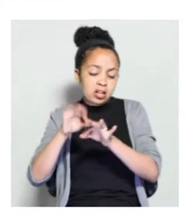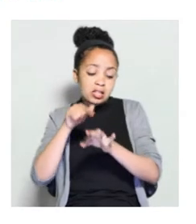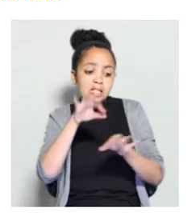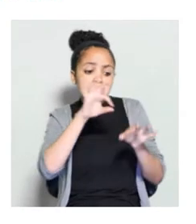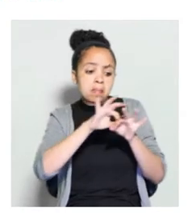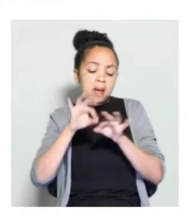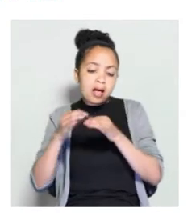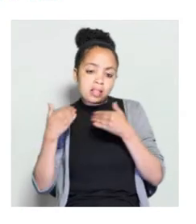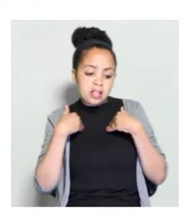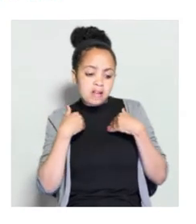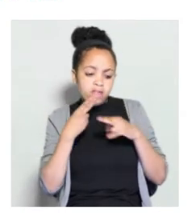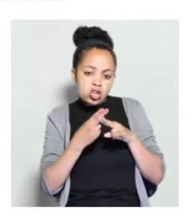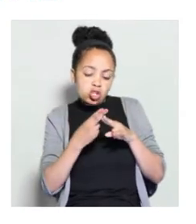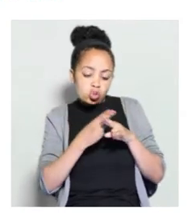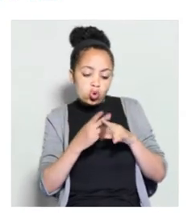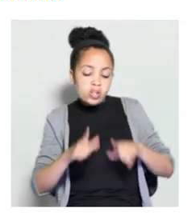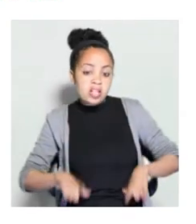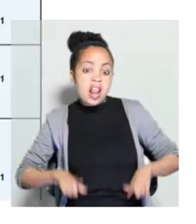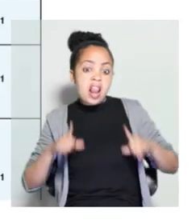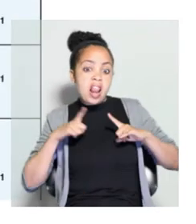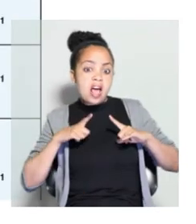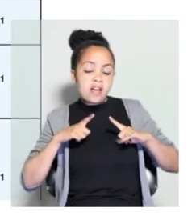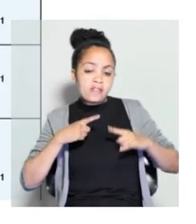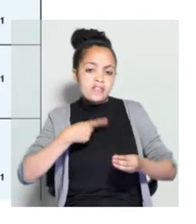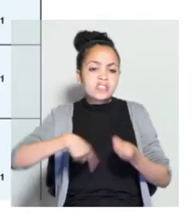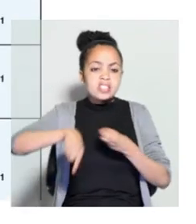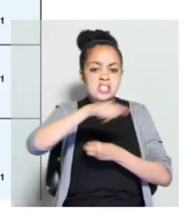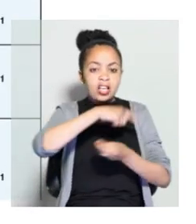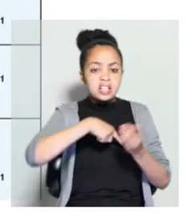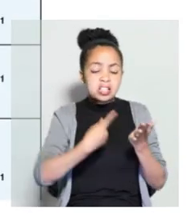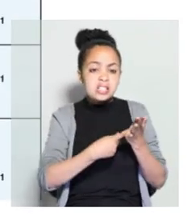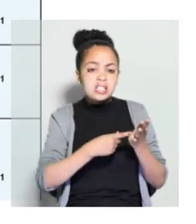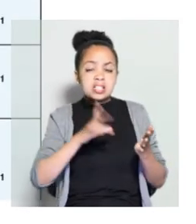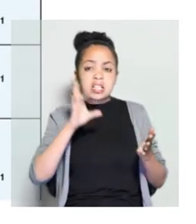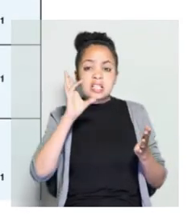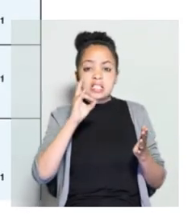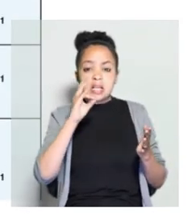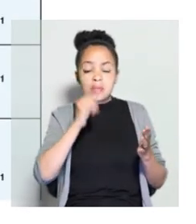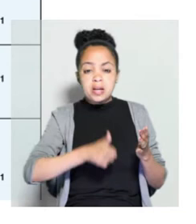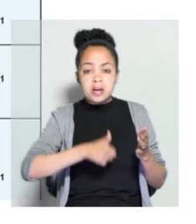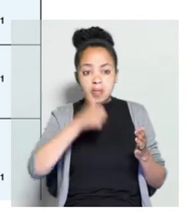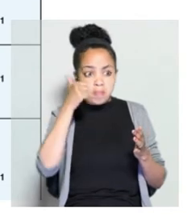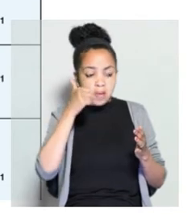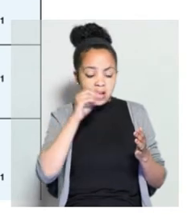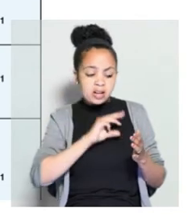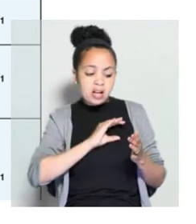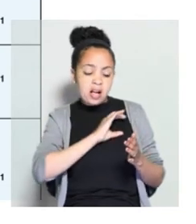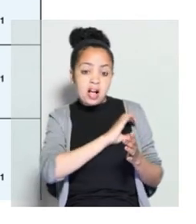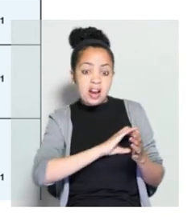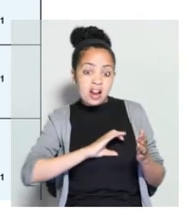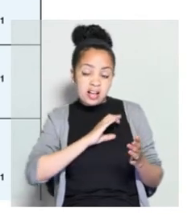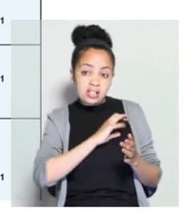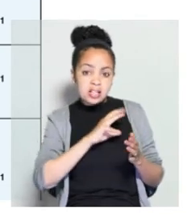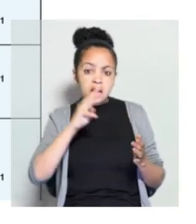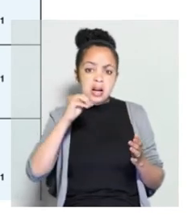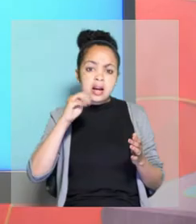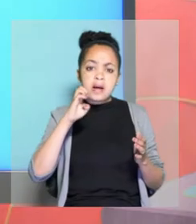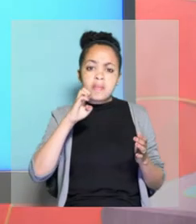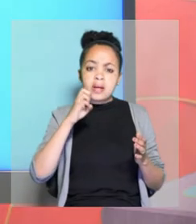plant have a short life cycle. The seven main character or traits that Mendel selected